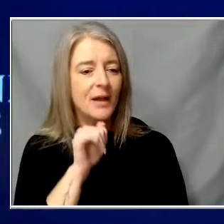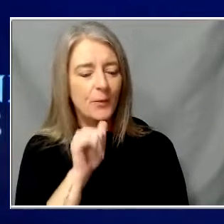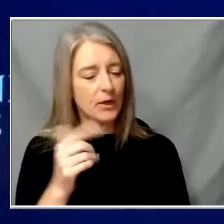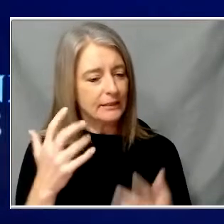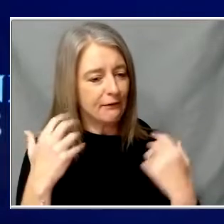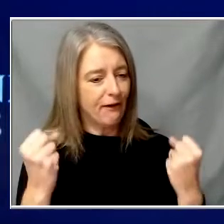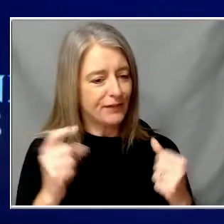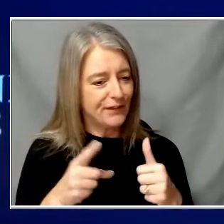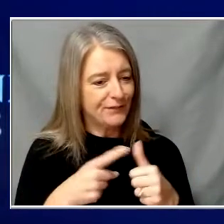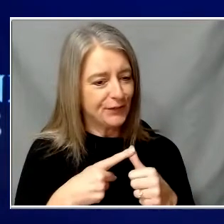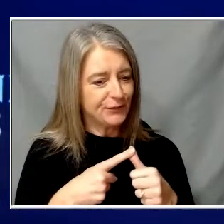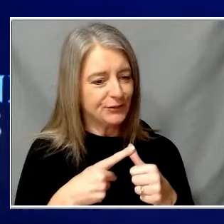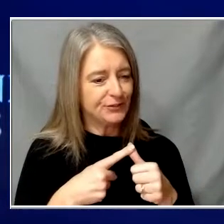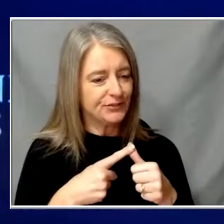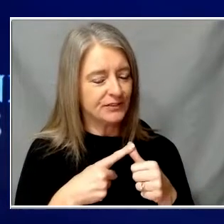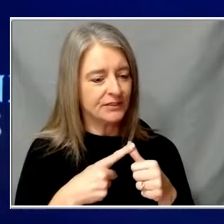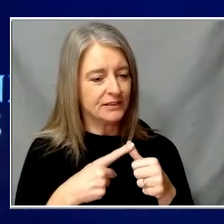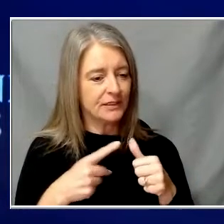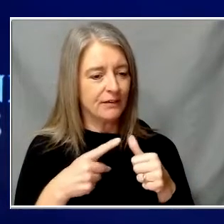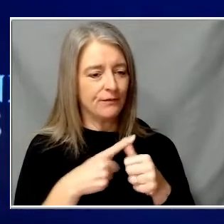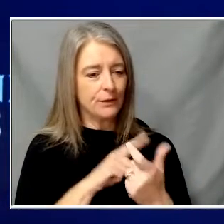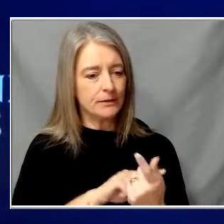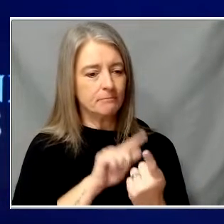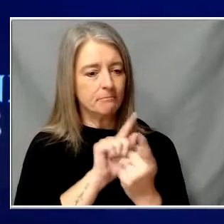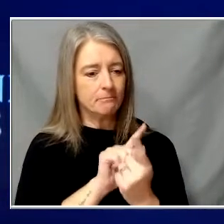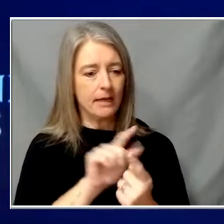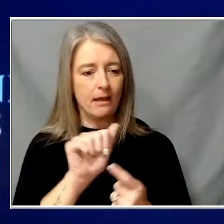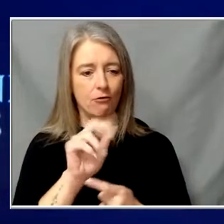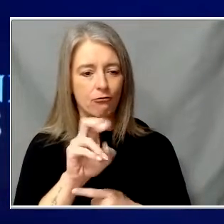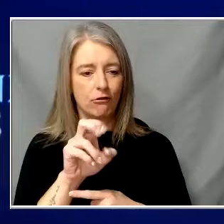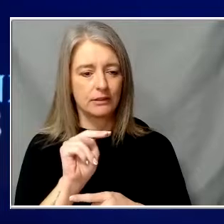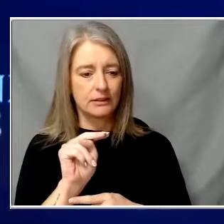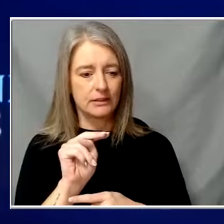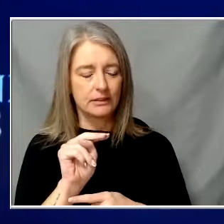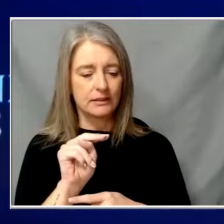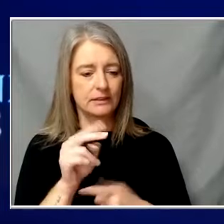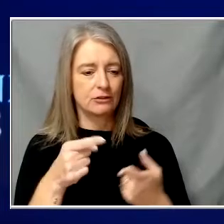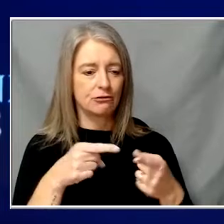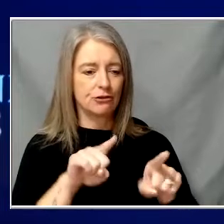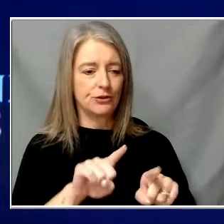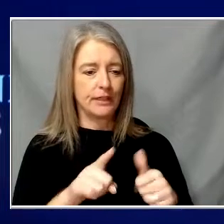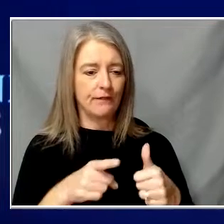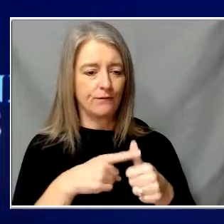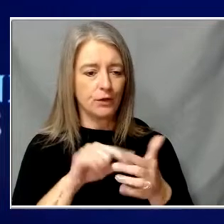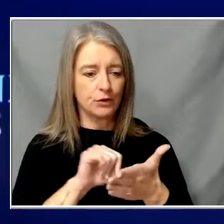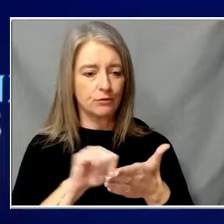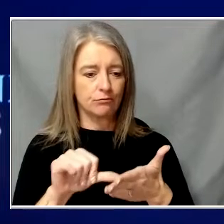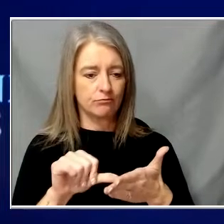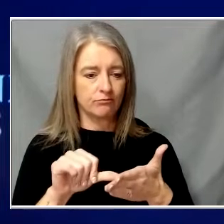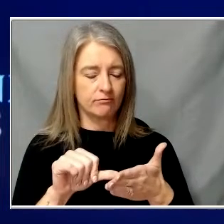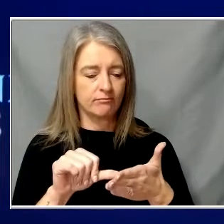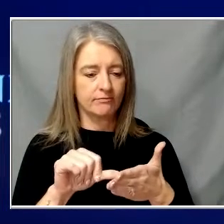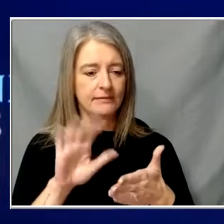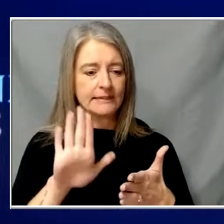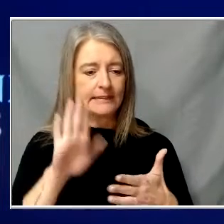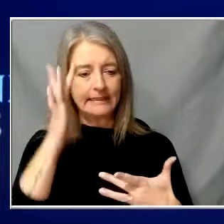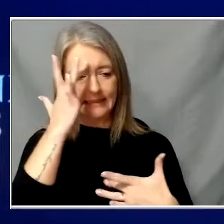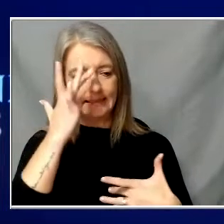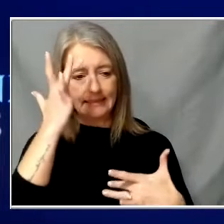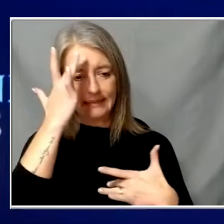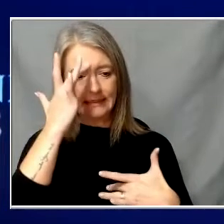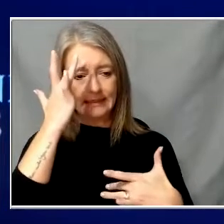I first, when I first met Austin, and even during his first operation, his disease was such